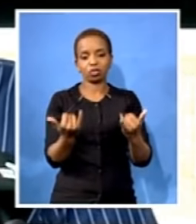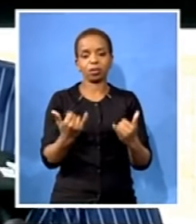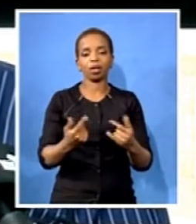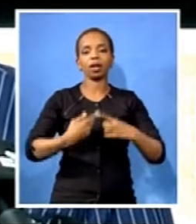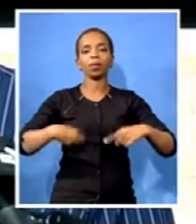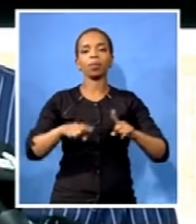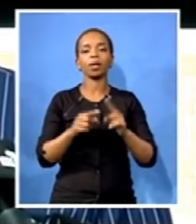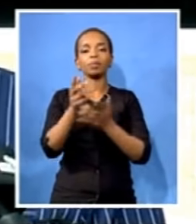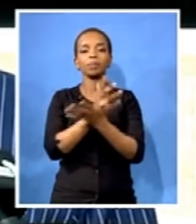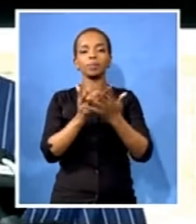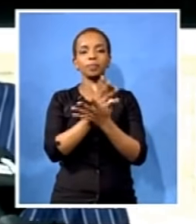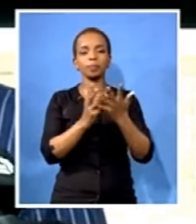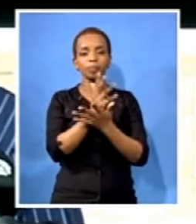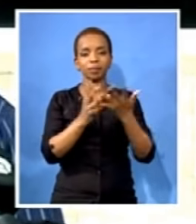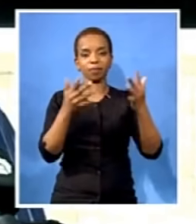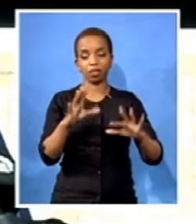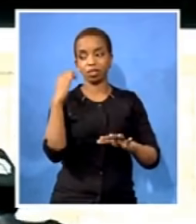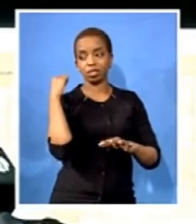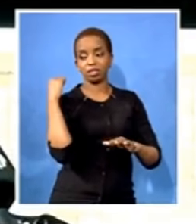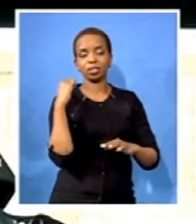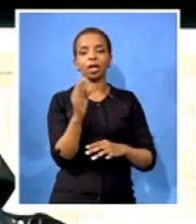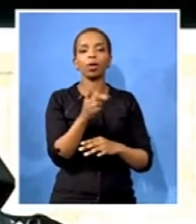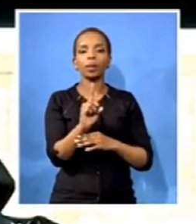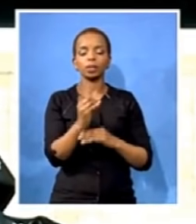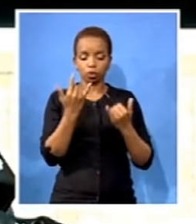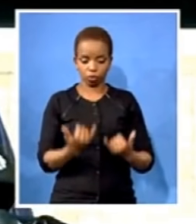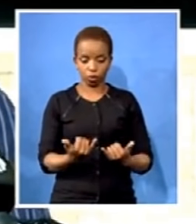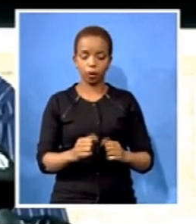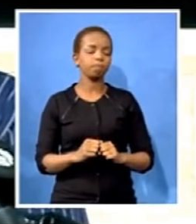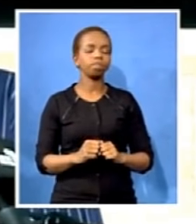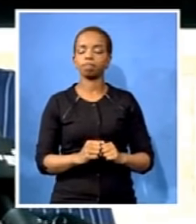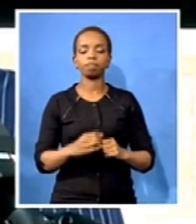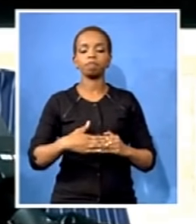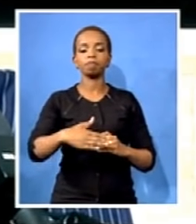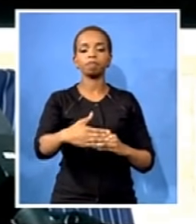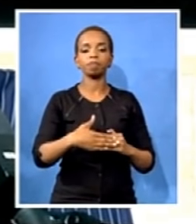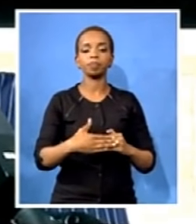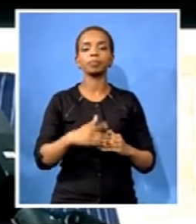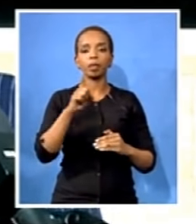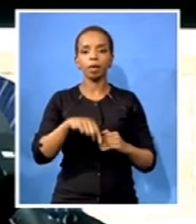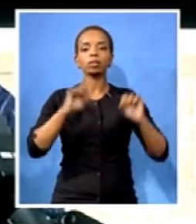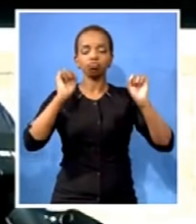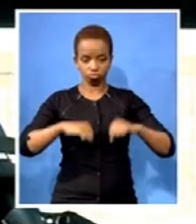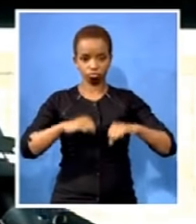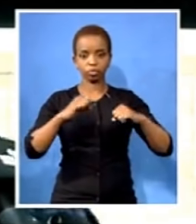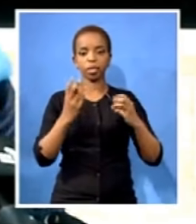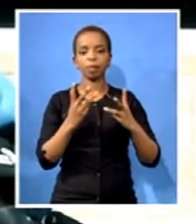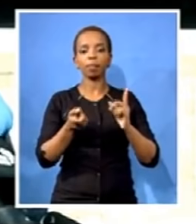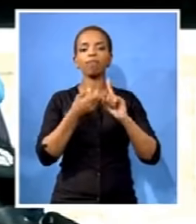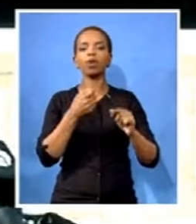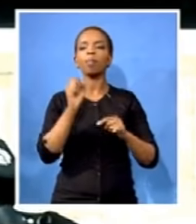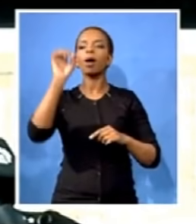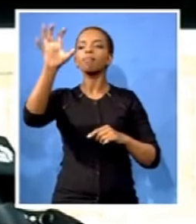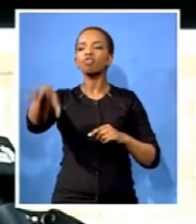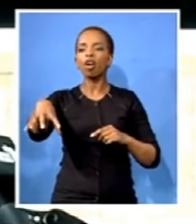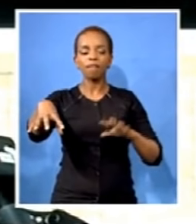determination that enable long distance to be able to be sorted out for the period from the